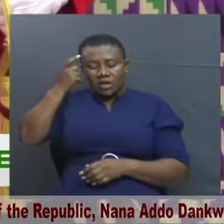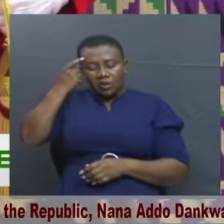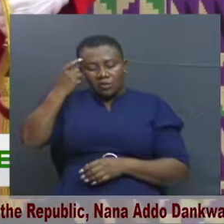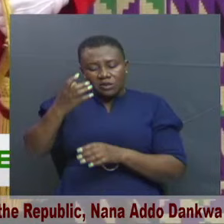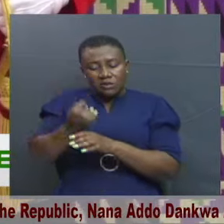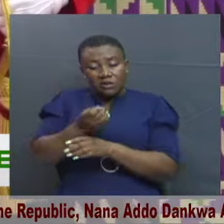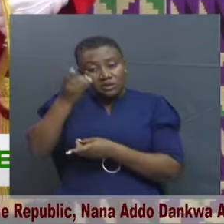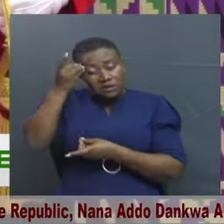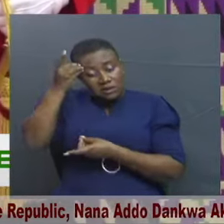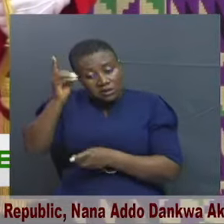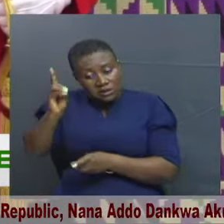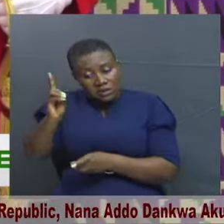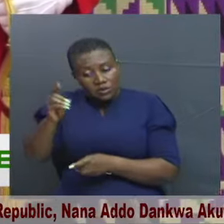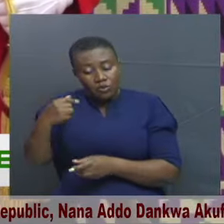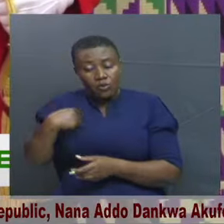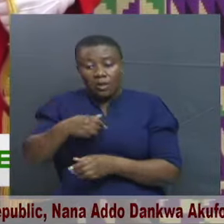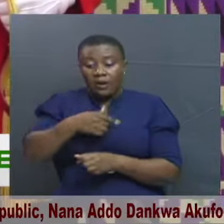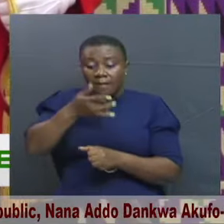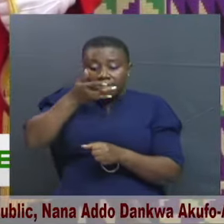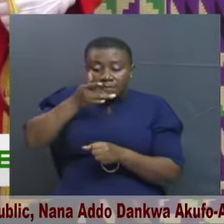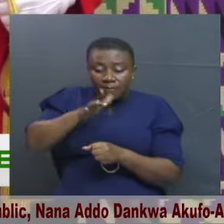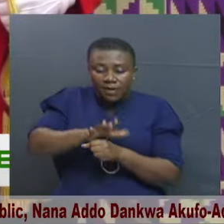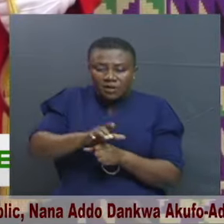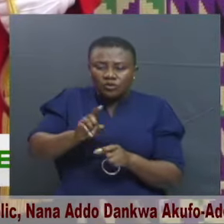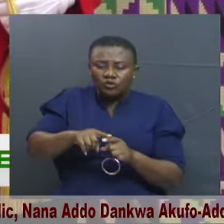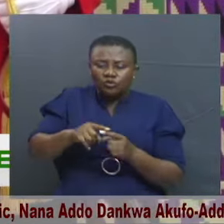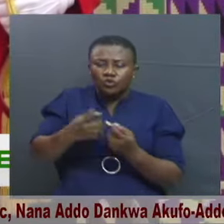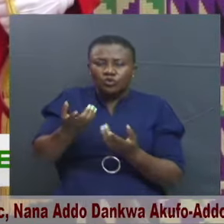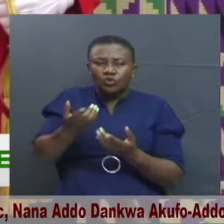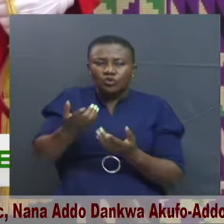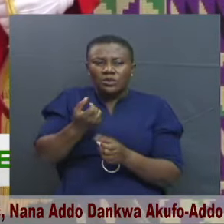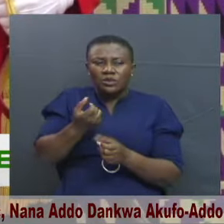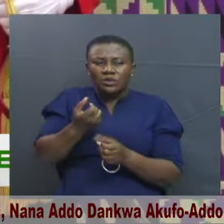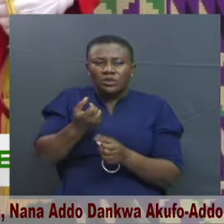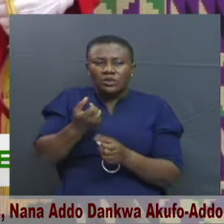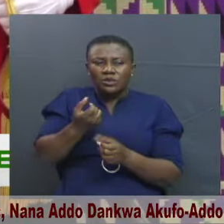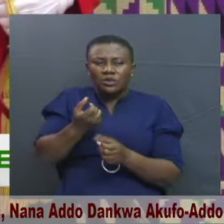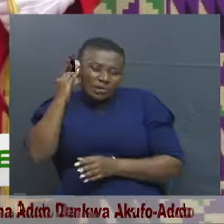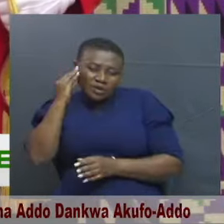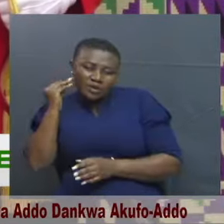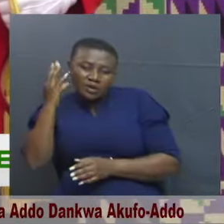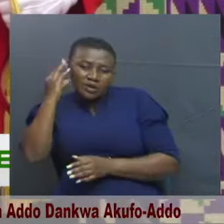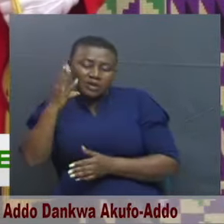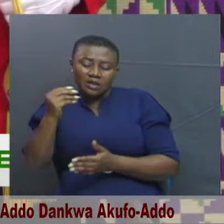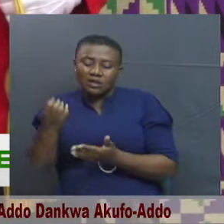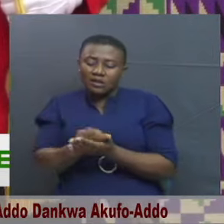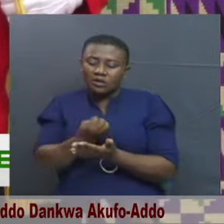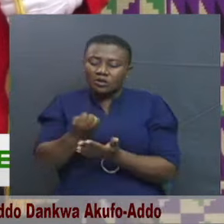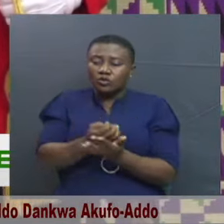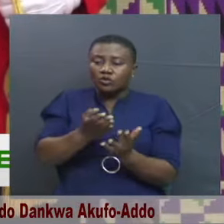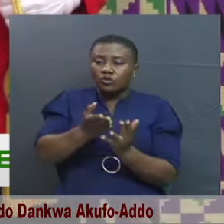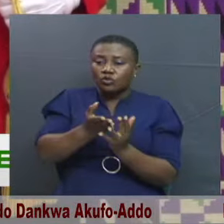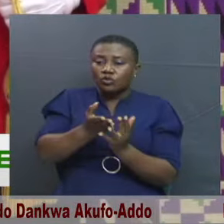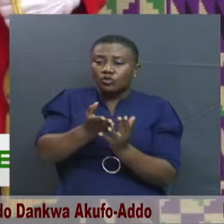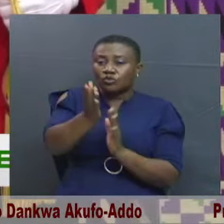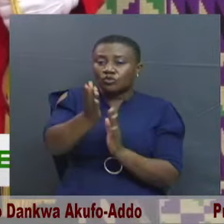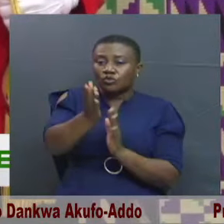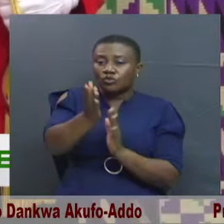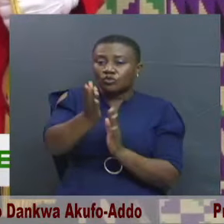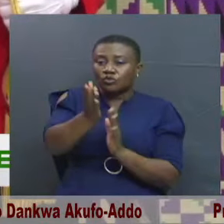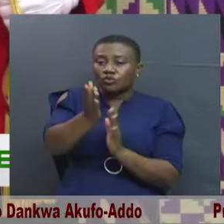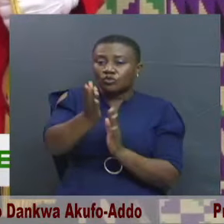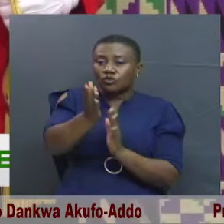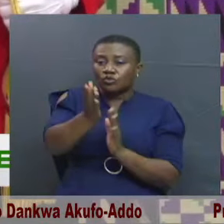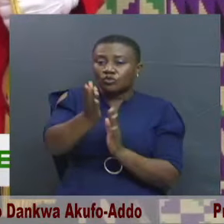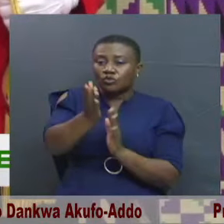we promised to modernize and formalize the economy through digitalization in